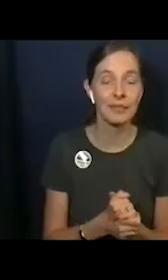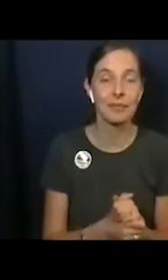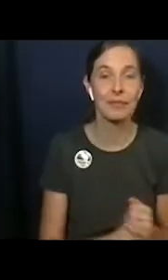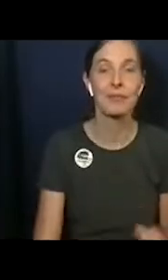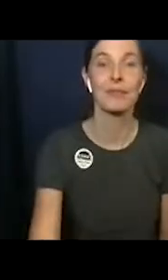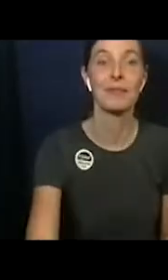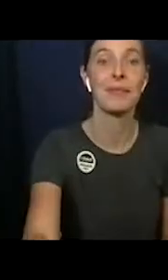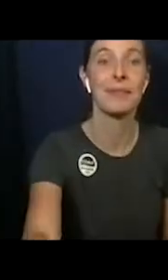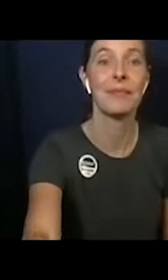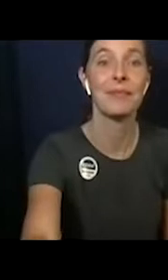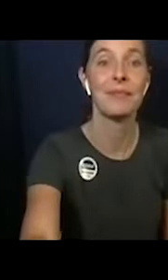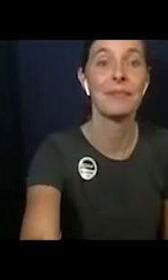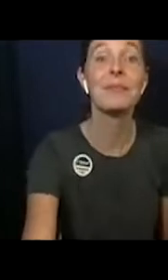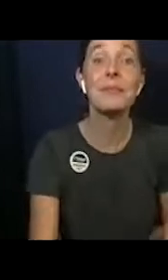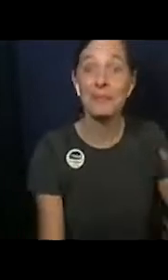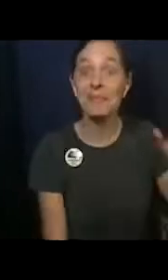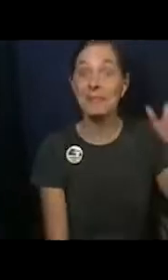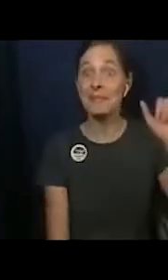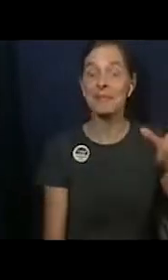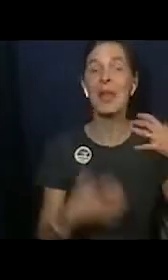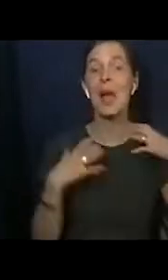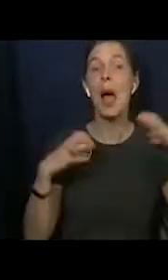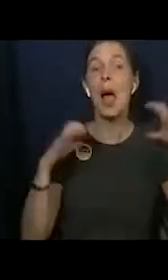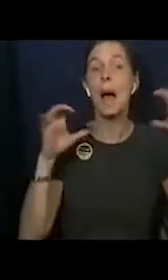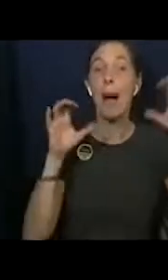Montage. And we're back. Hi, guys.